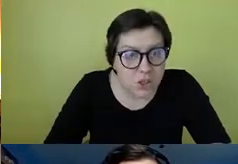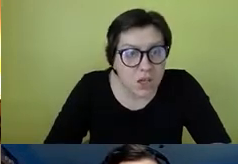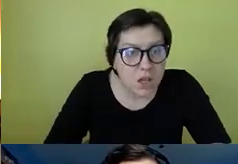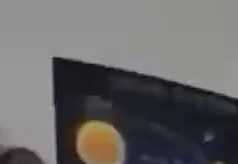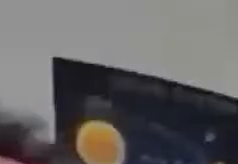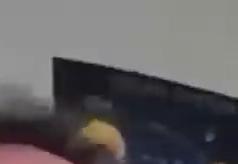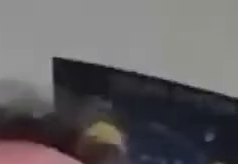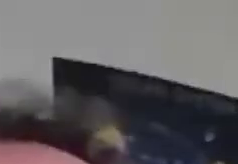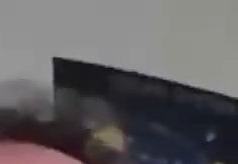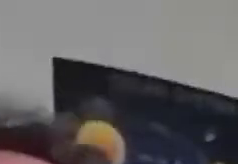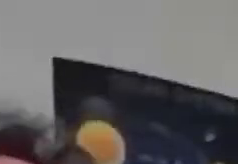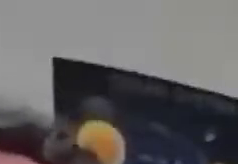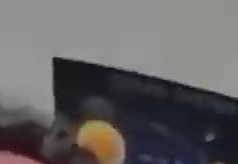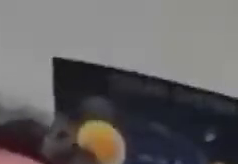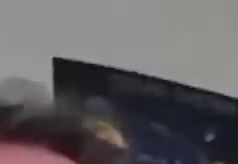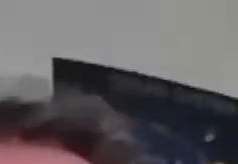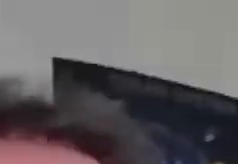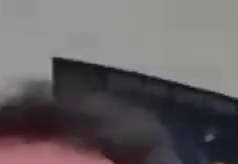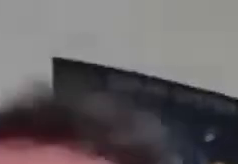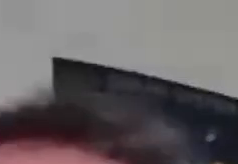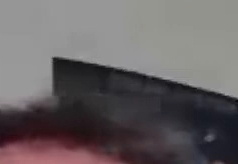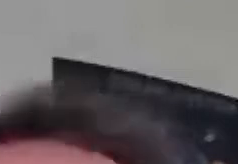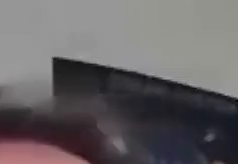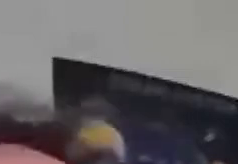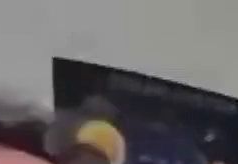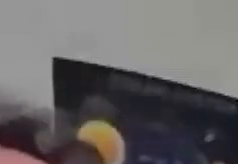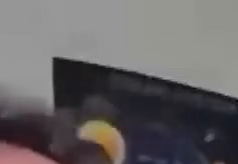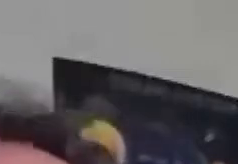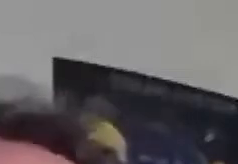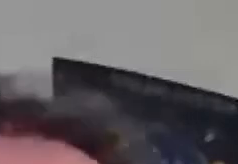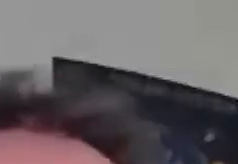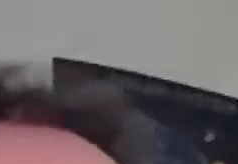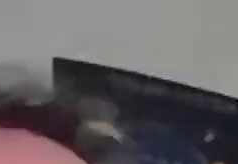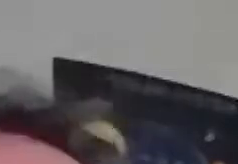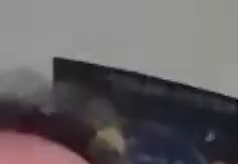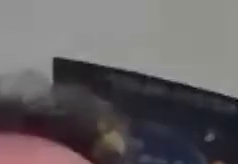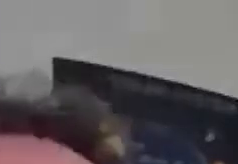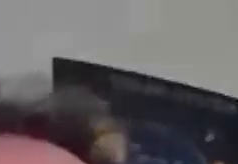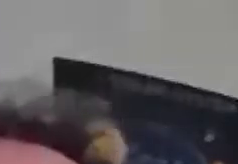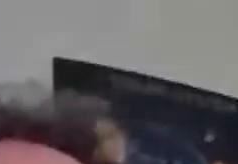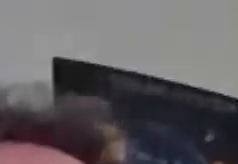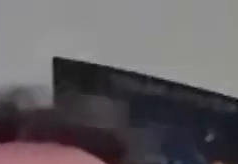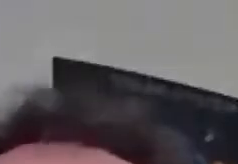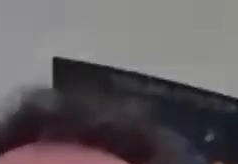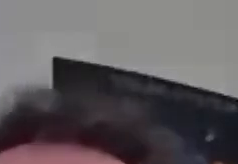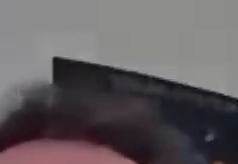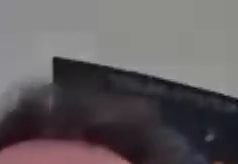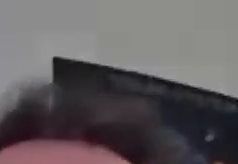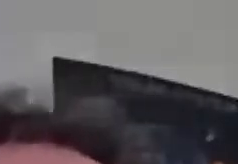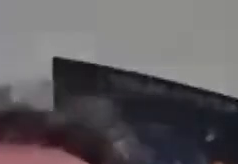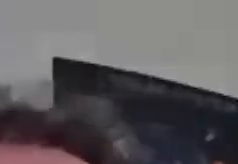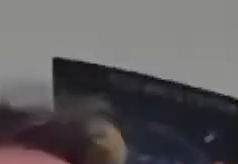church. How do I respond to their question that if God is so